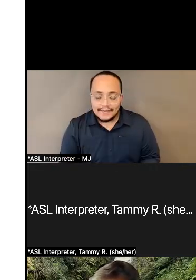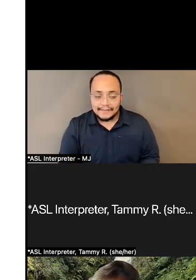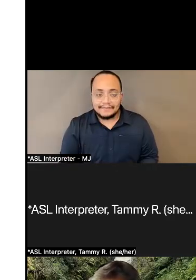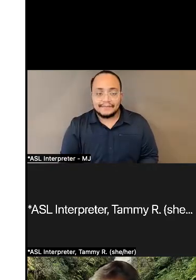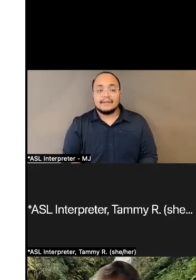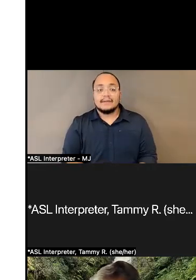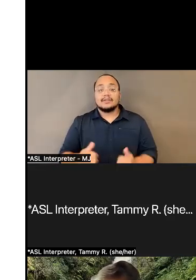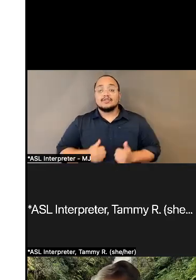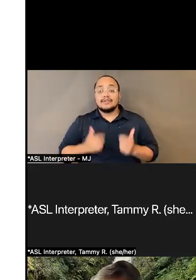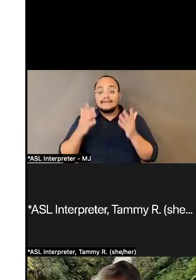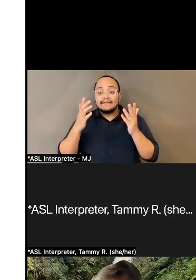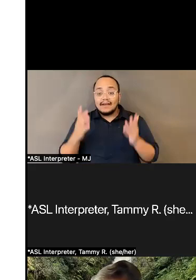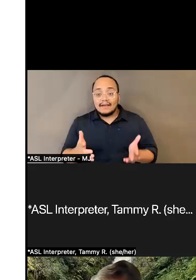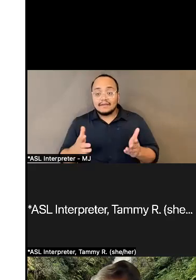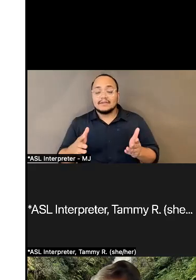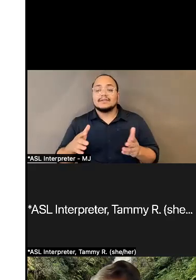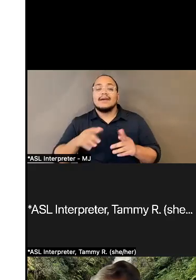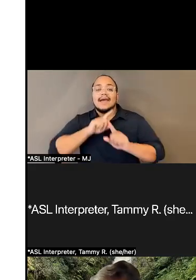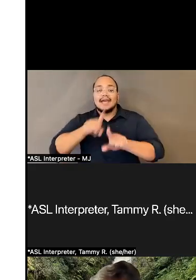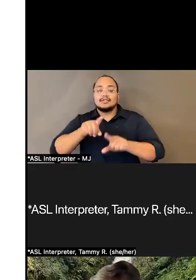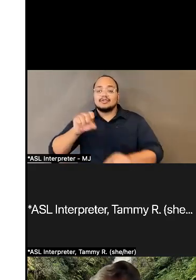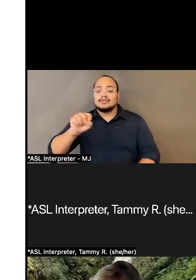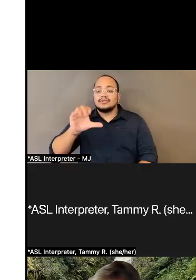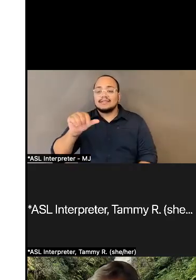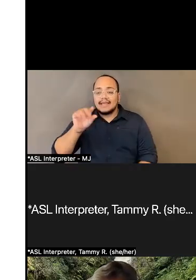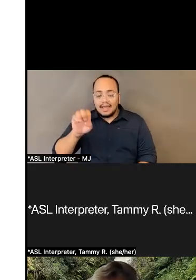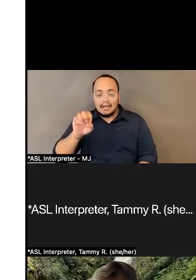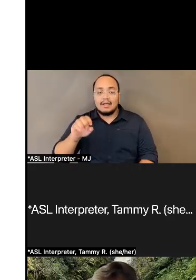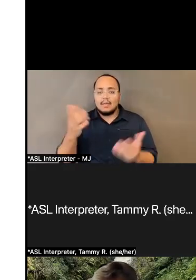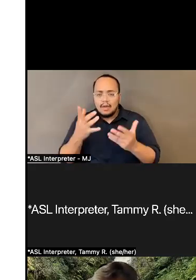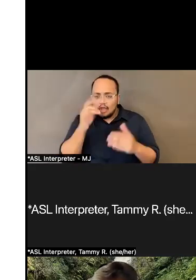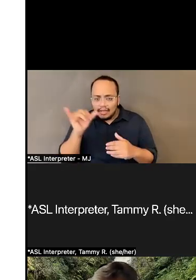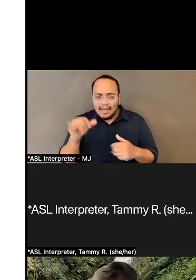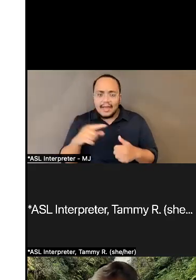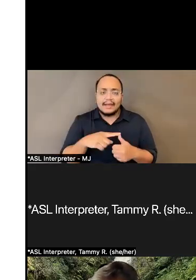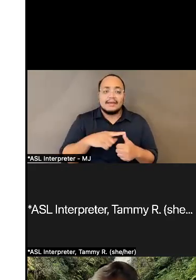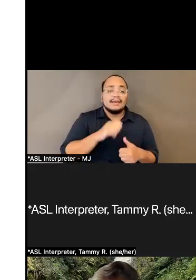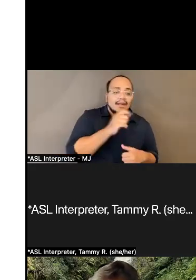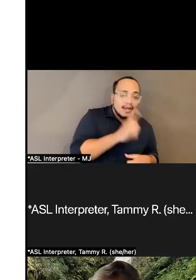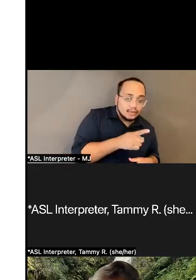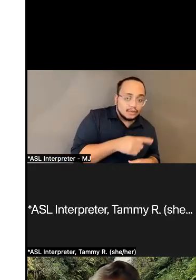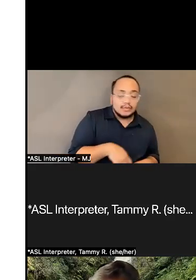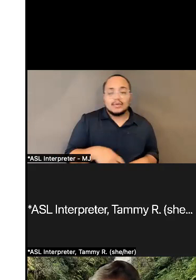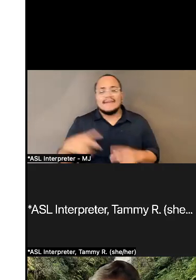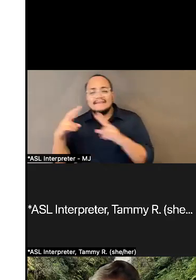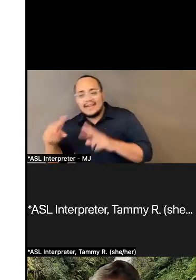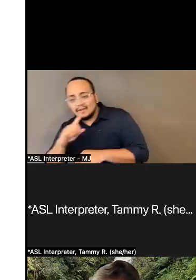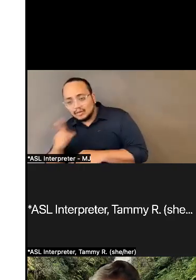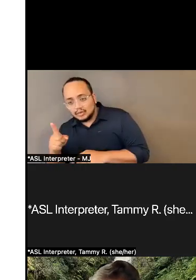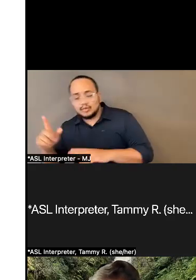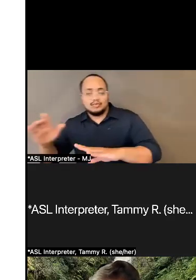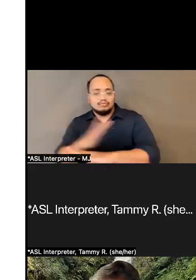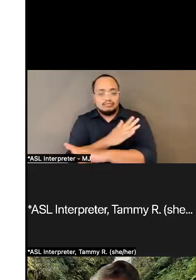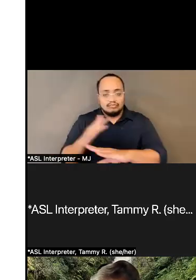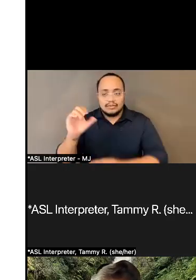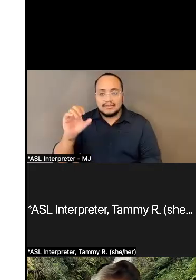And survivors answered on a scale of not true at all to very true. And we did this again because few